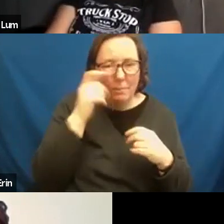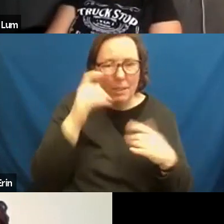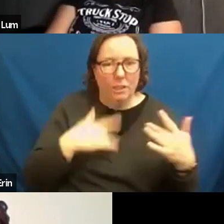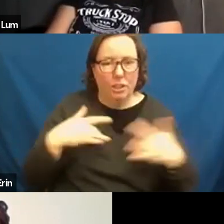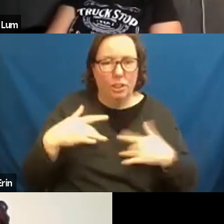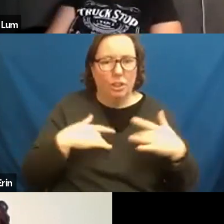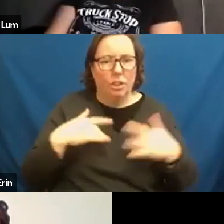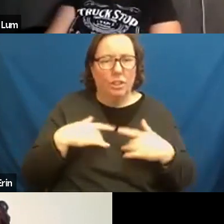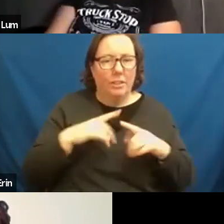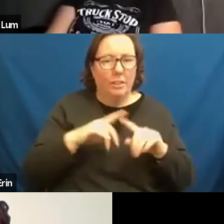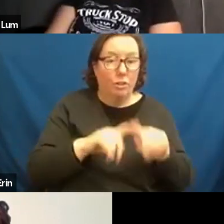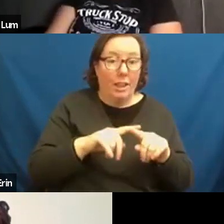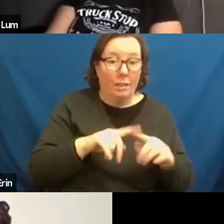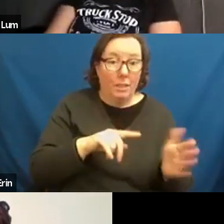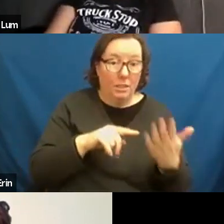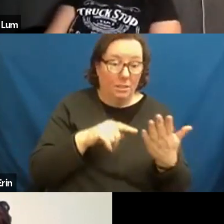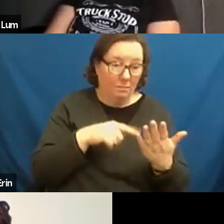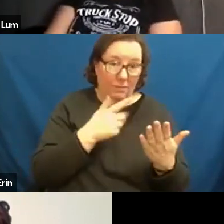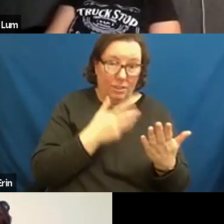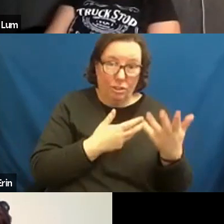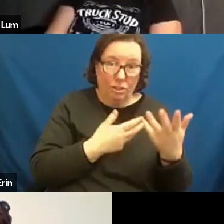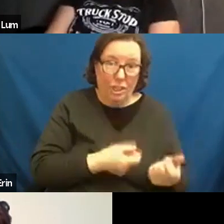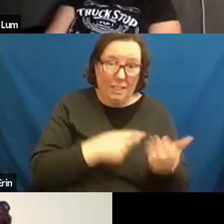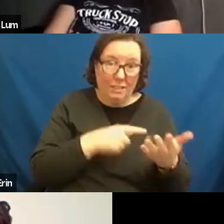about reliability.